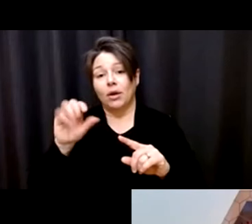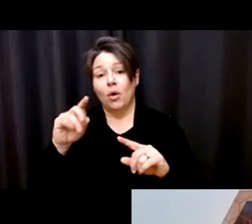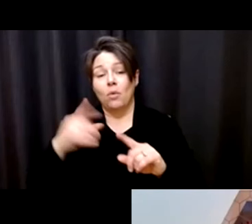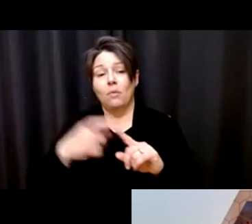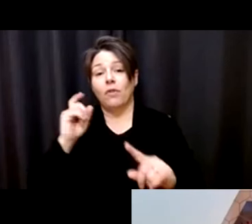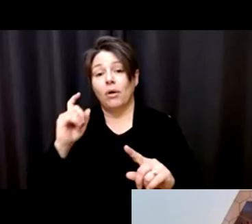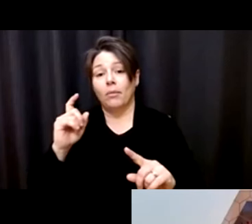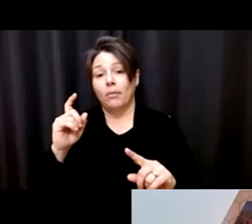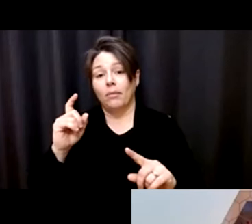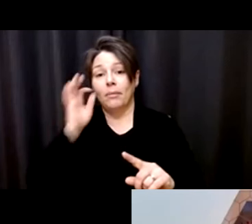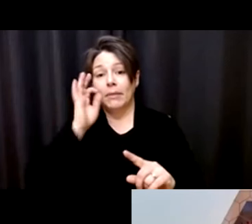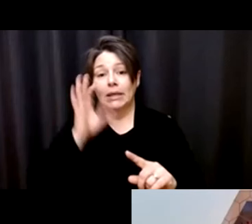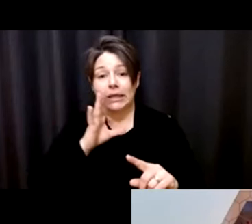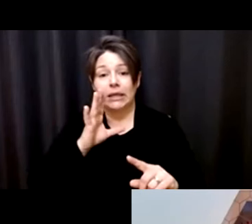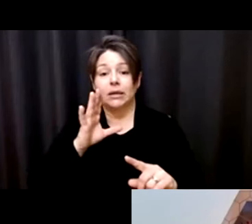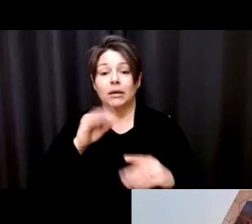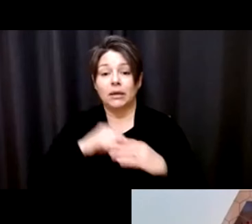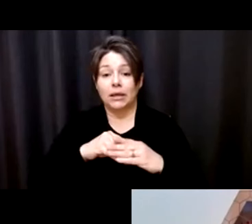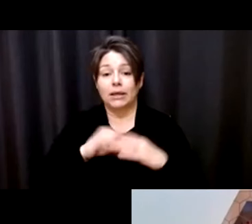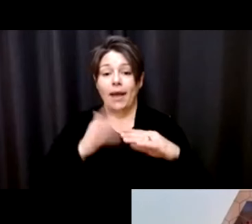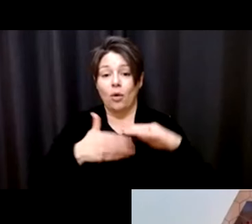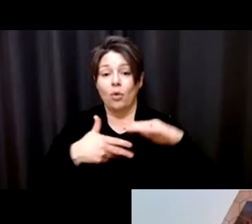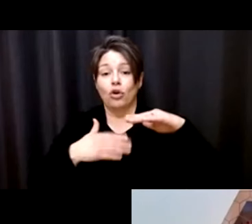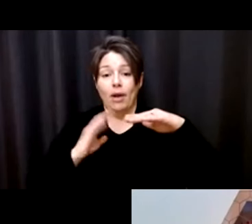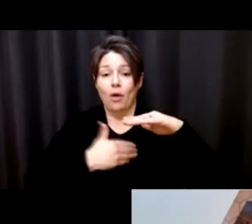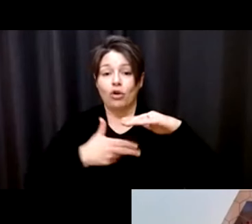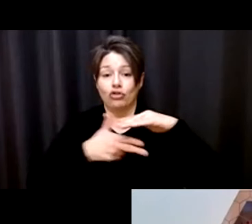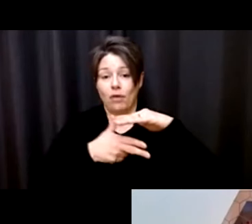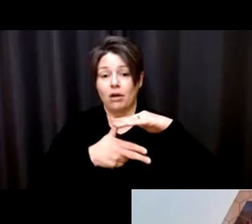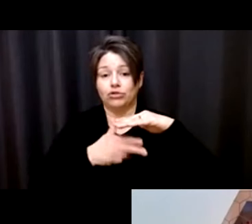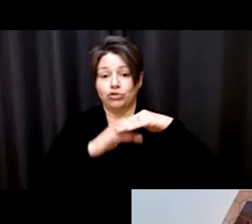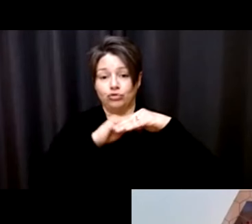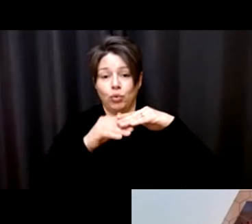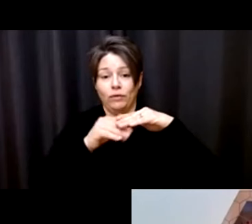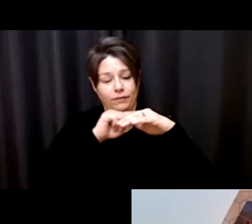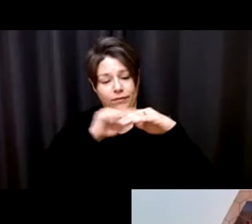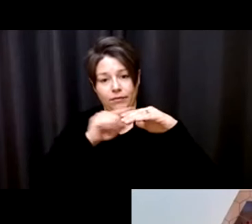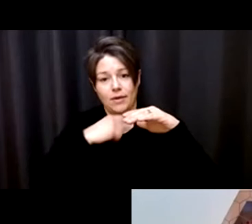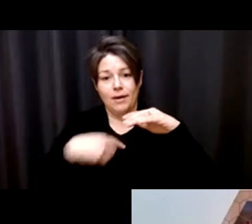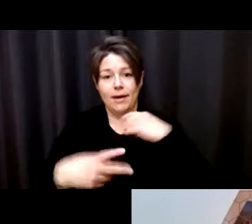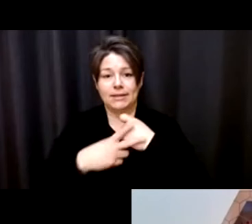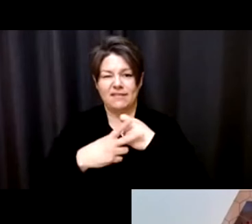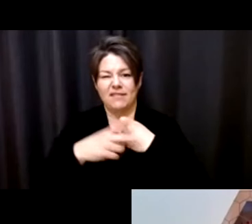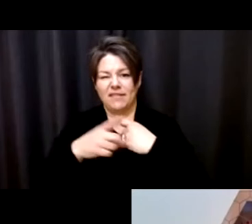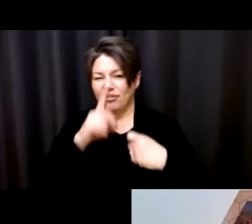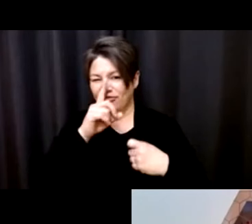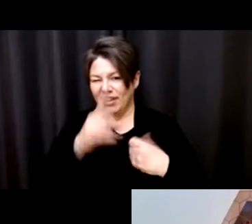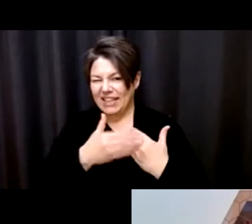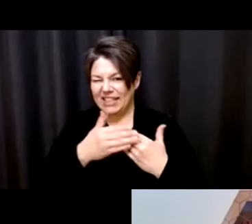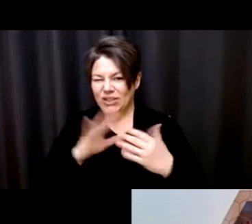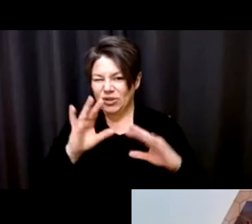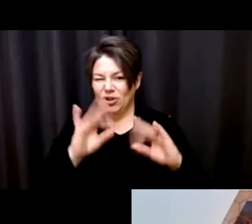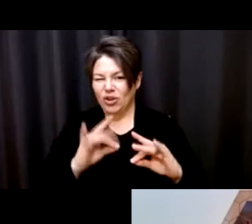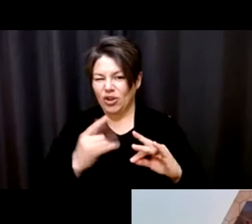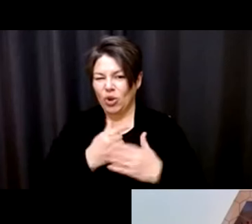from the bees that were in our garage, in our roof. So I saved it, and it's not easy to glue honeycomb,